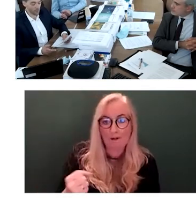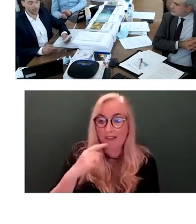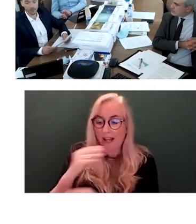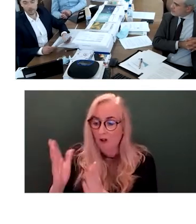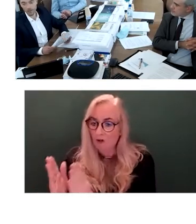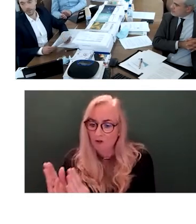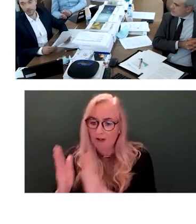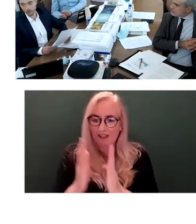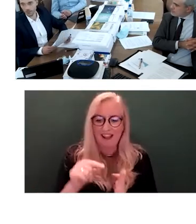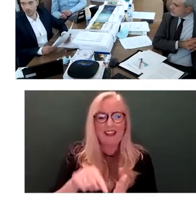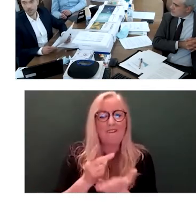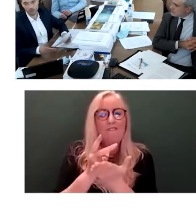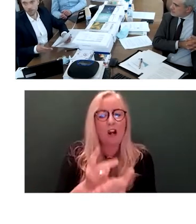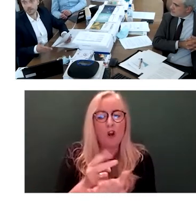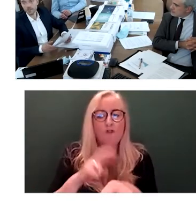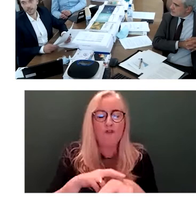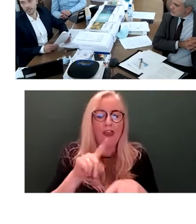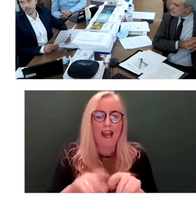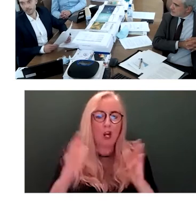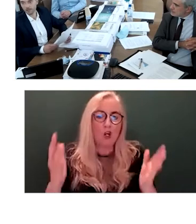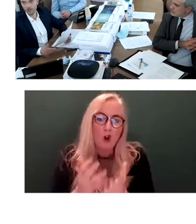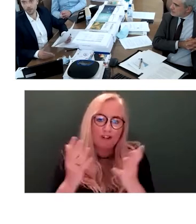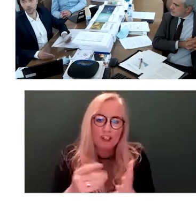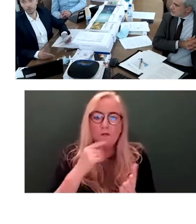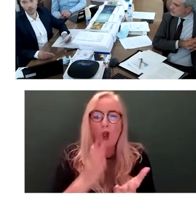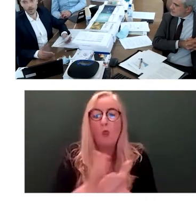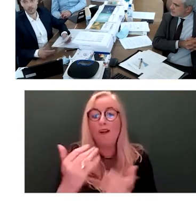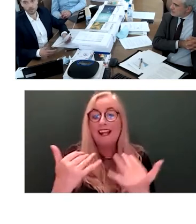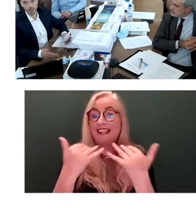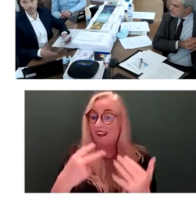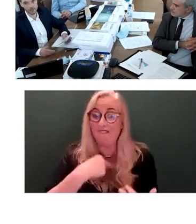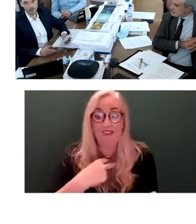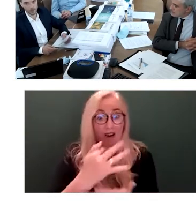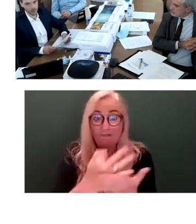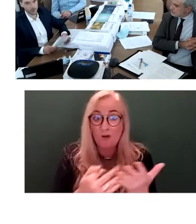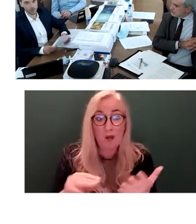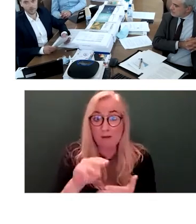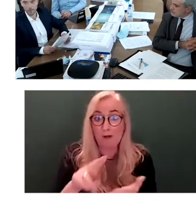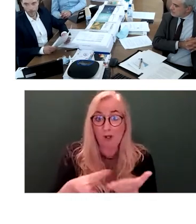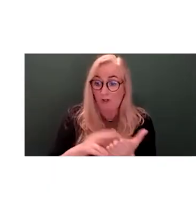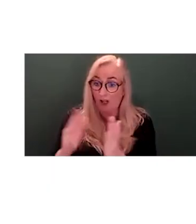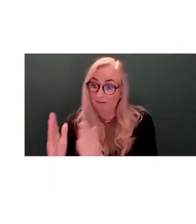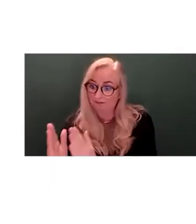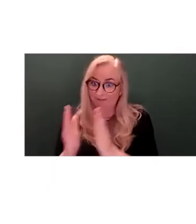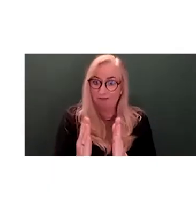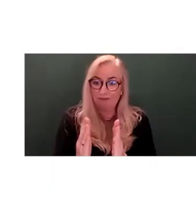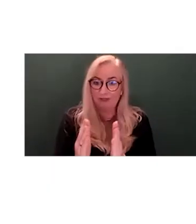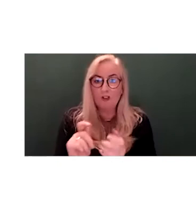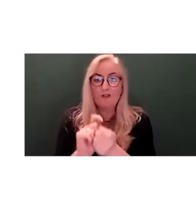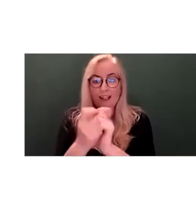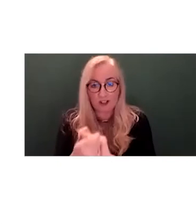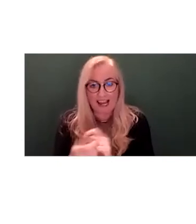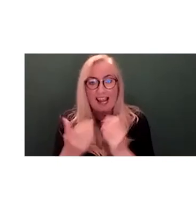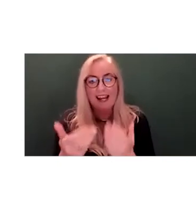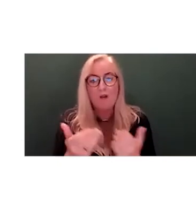also voluntary rather than encouraged. And what we see in the data is that very few people actually make this transition. Let me end here, give back